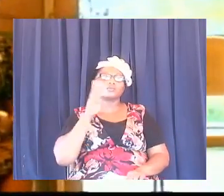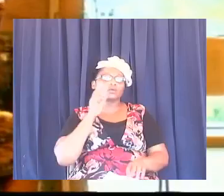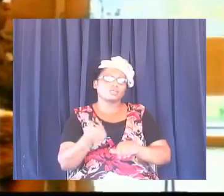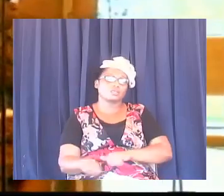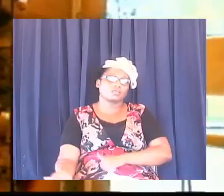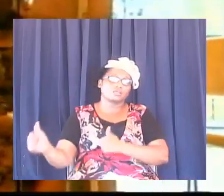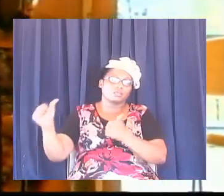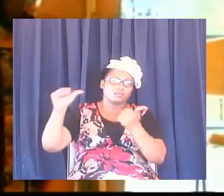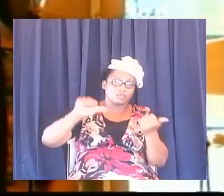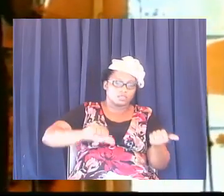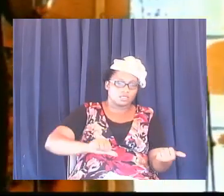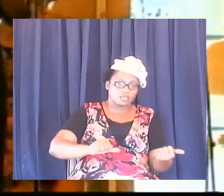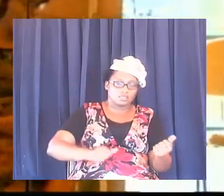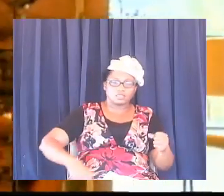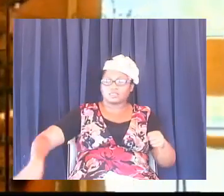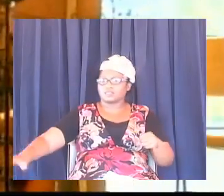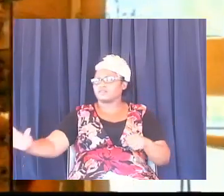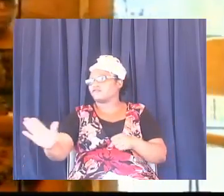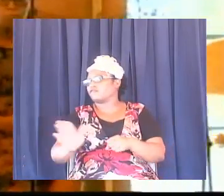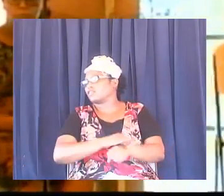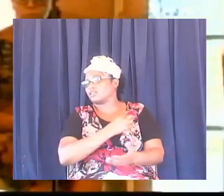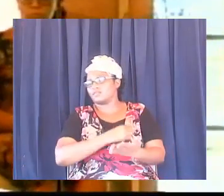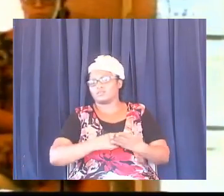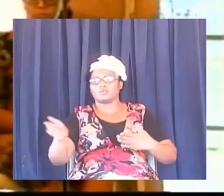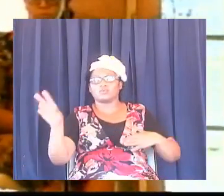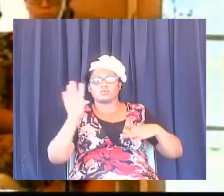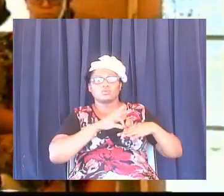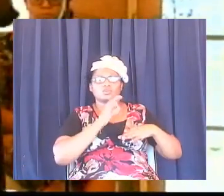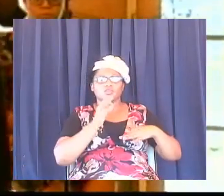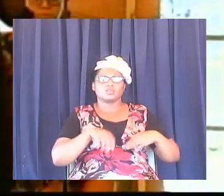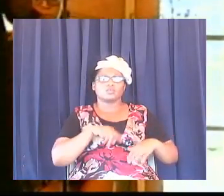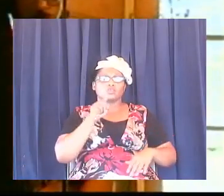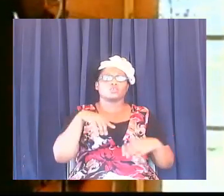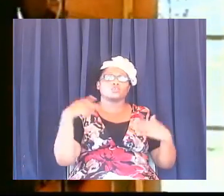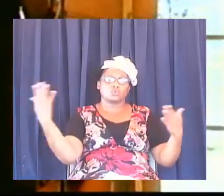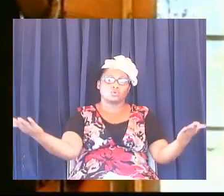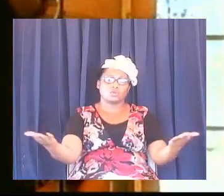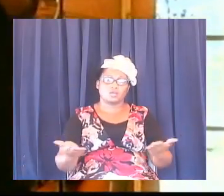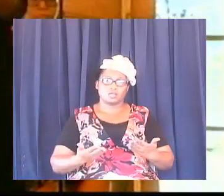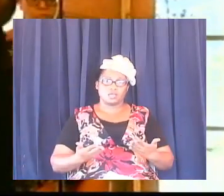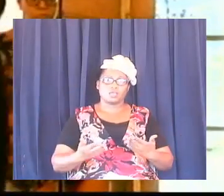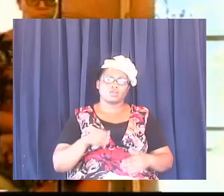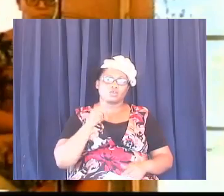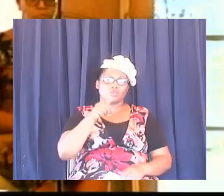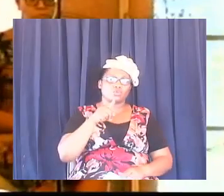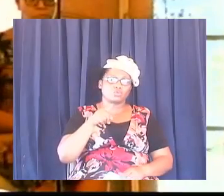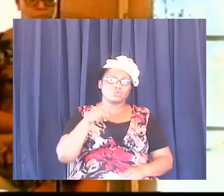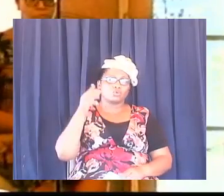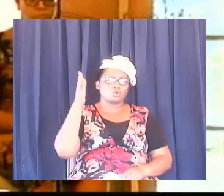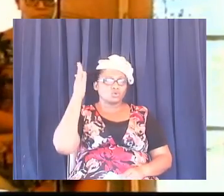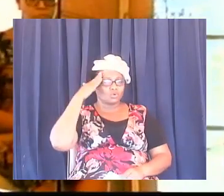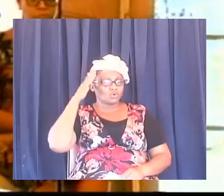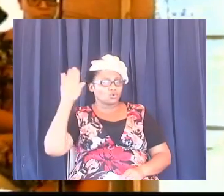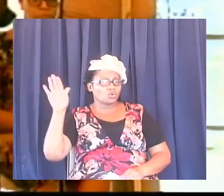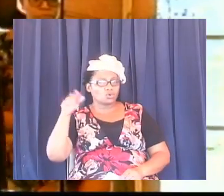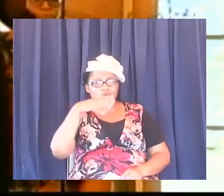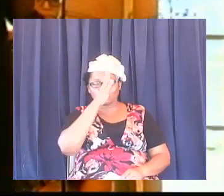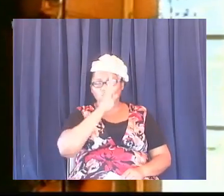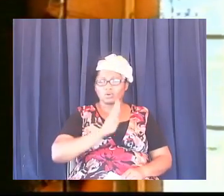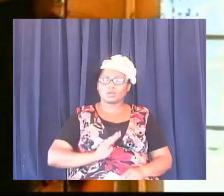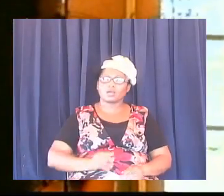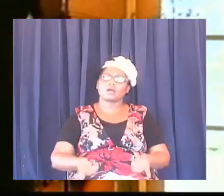of the Holy Ghost. If you're here and you don't know him, we plead with you, come to know him